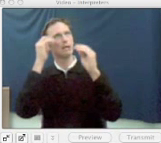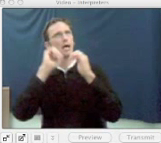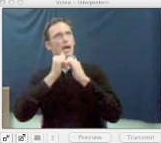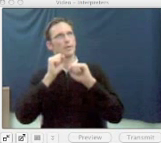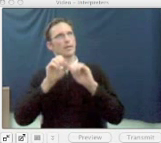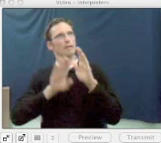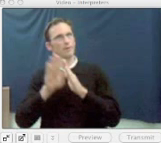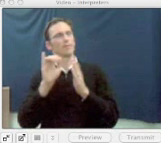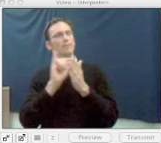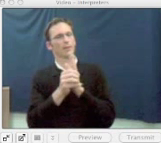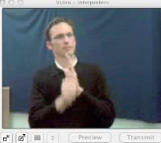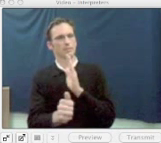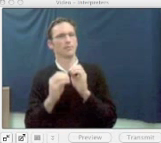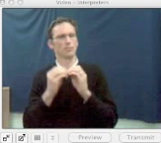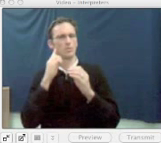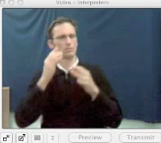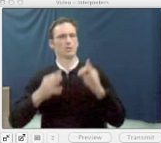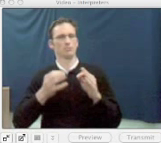constructs.